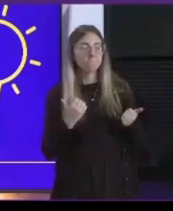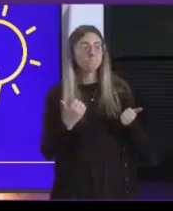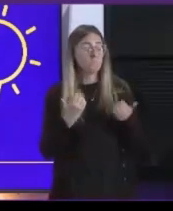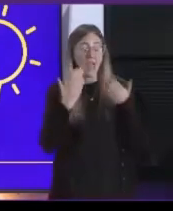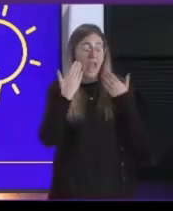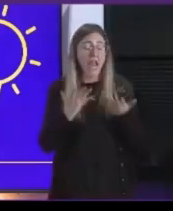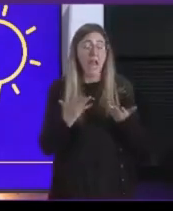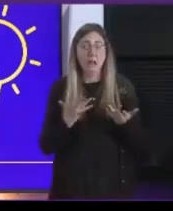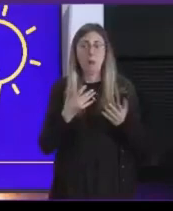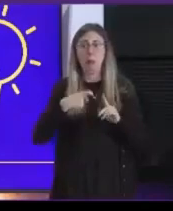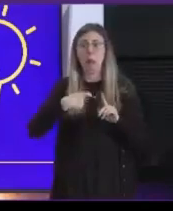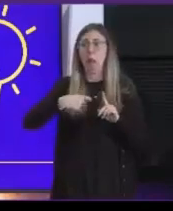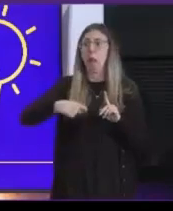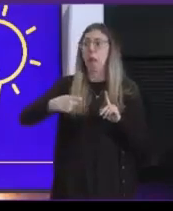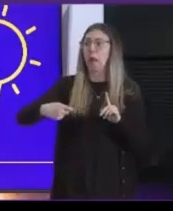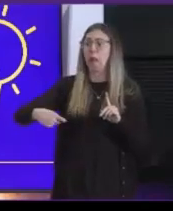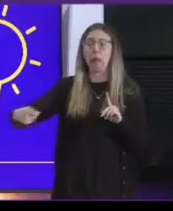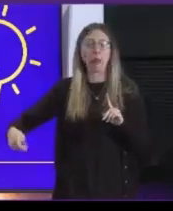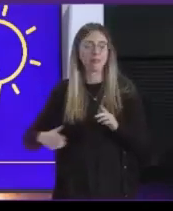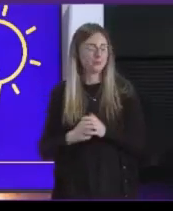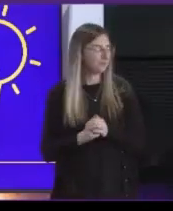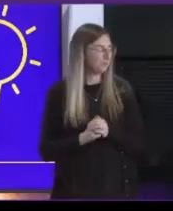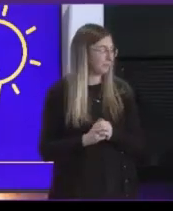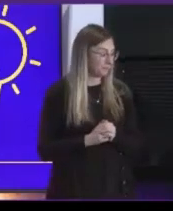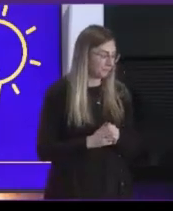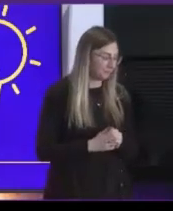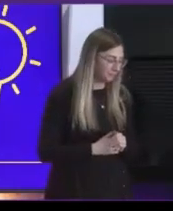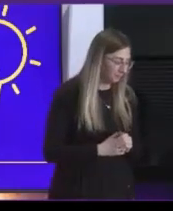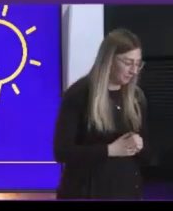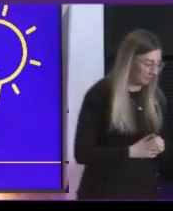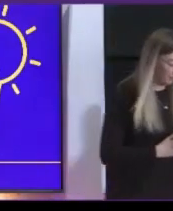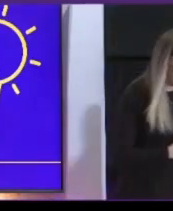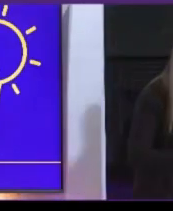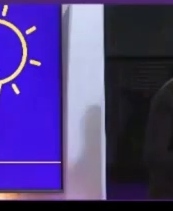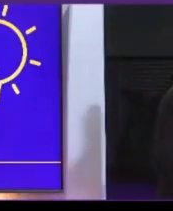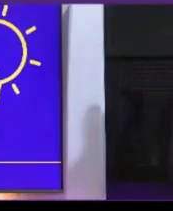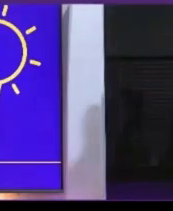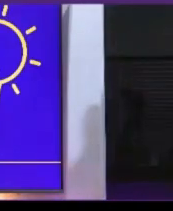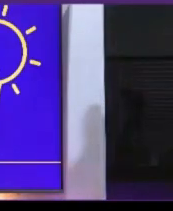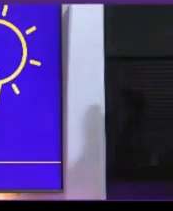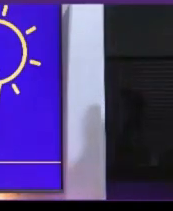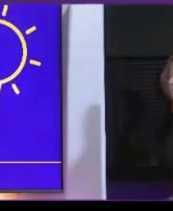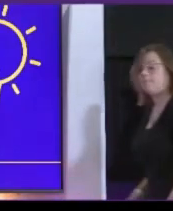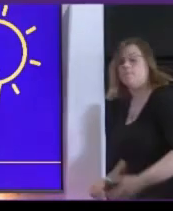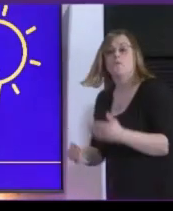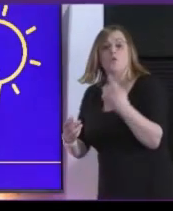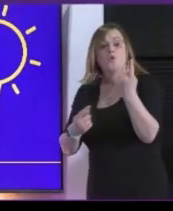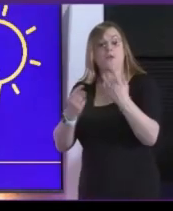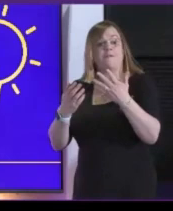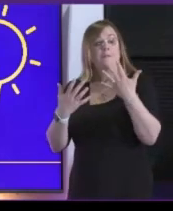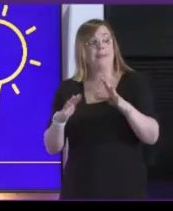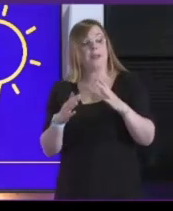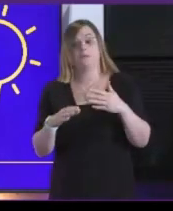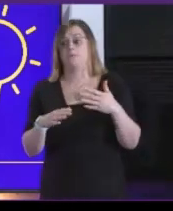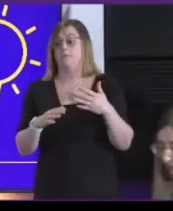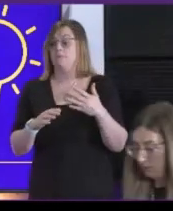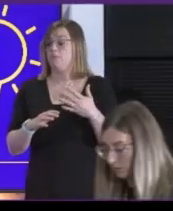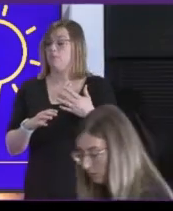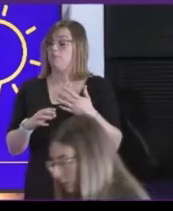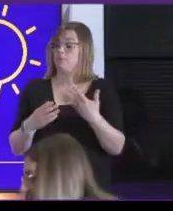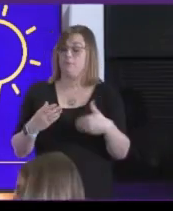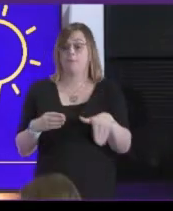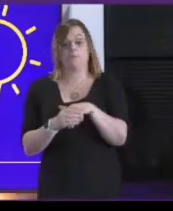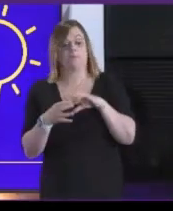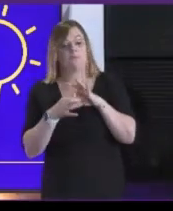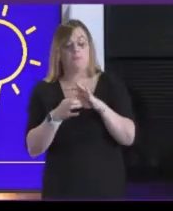I don't know. And have you been actively engaging in that through the agency? Well, we are part of a